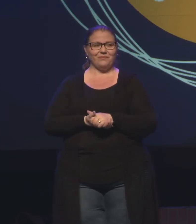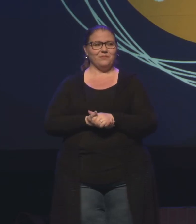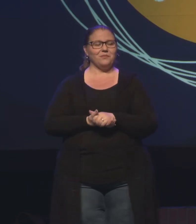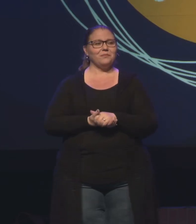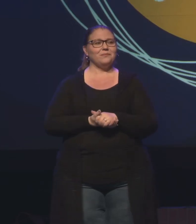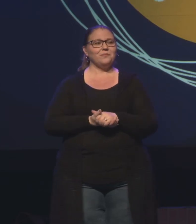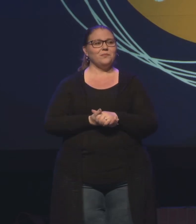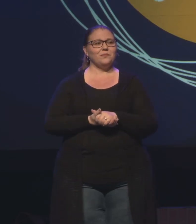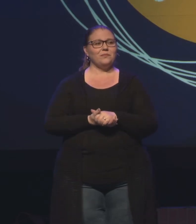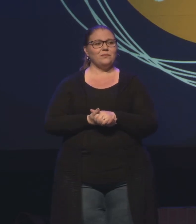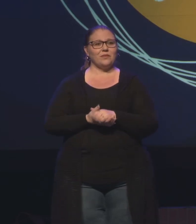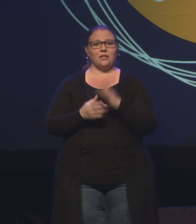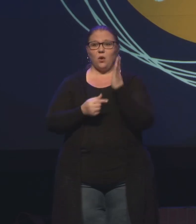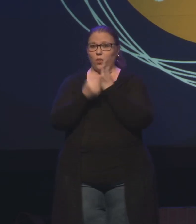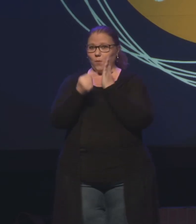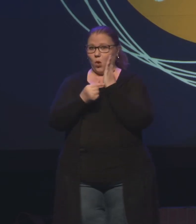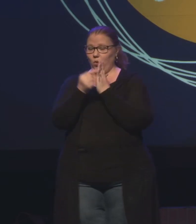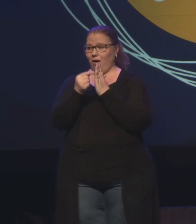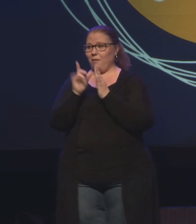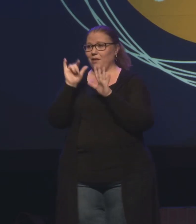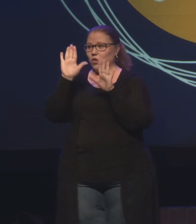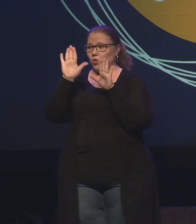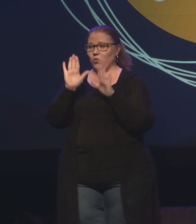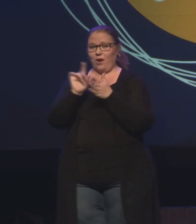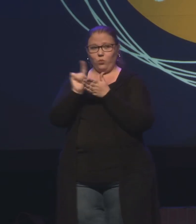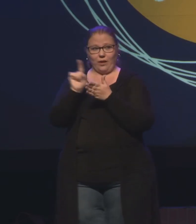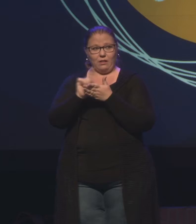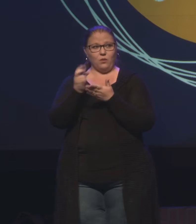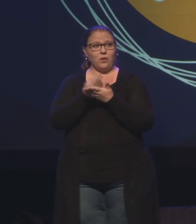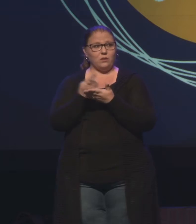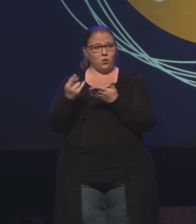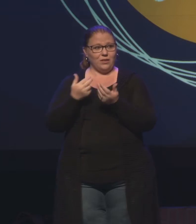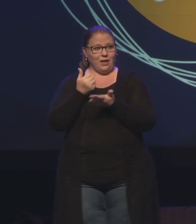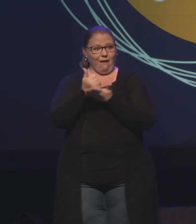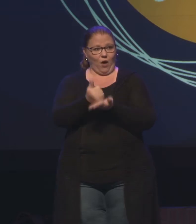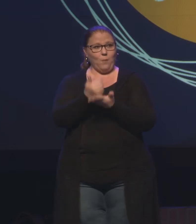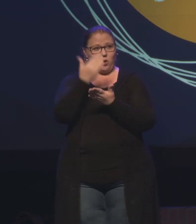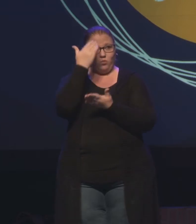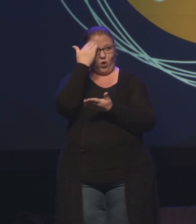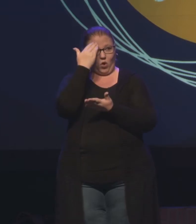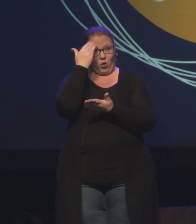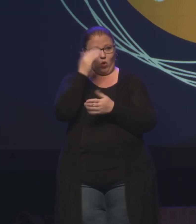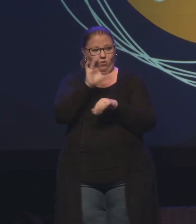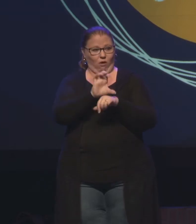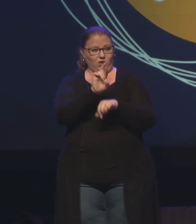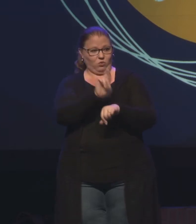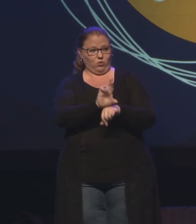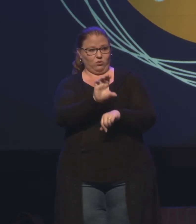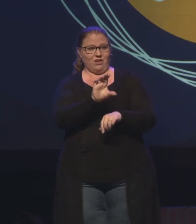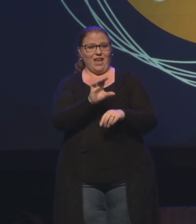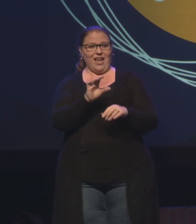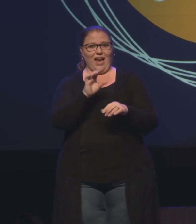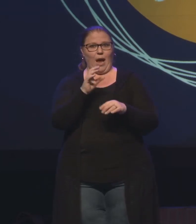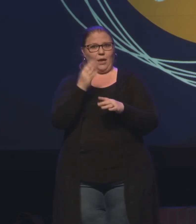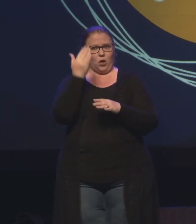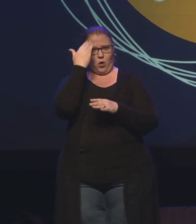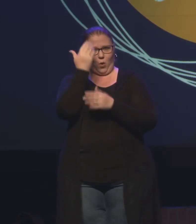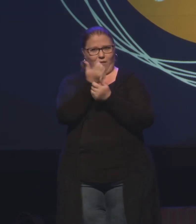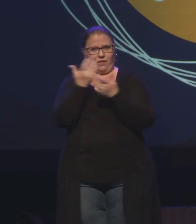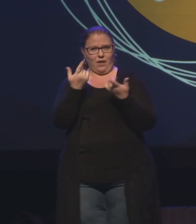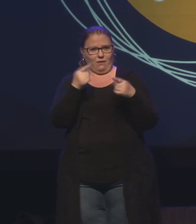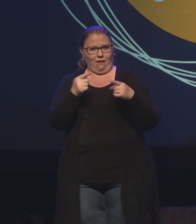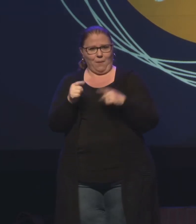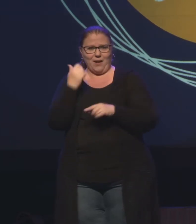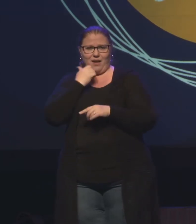So the program is a great weekly resource to help you learn about who we are, stay up to date on all that's happening at the Crossroads